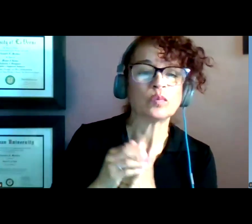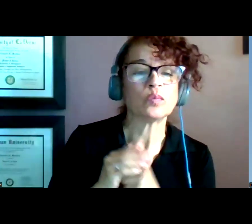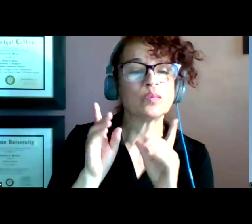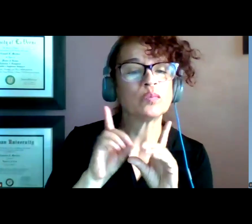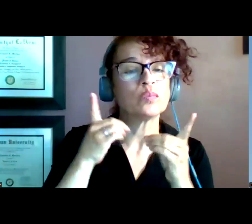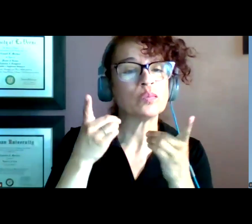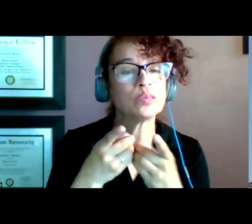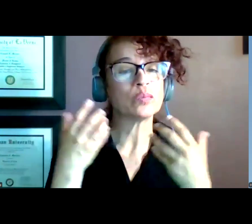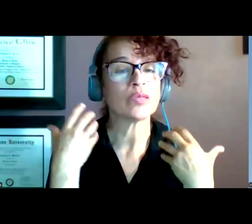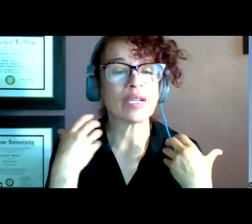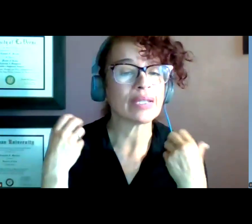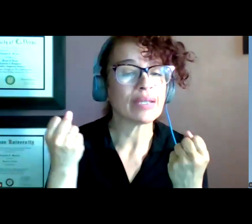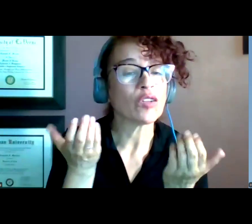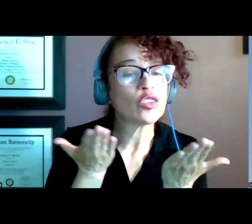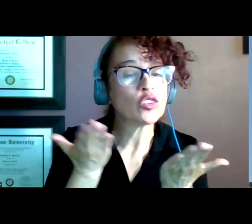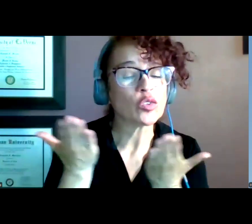Department of Healthcare Services